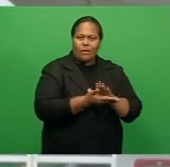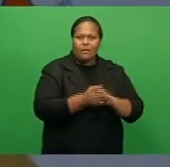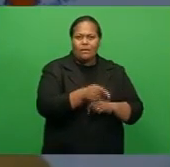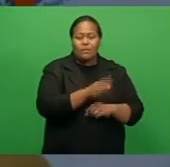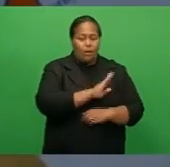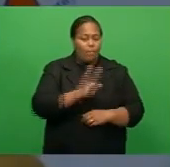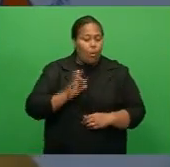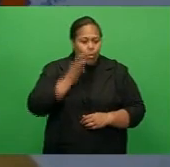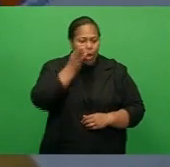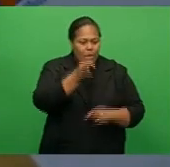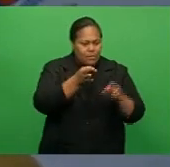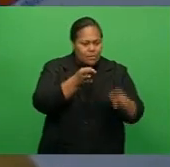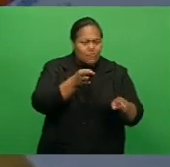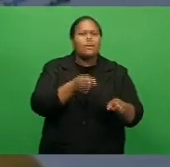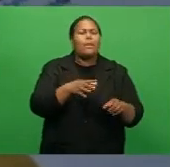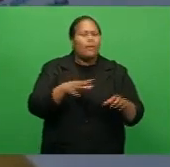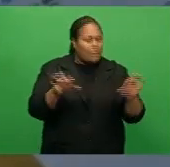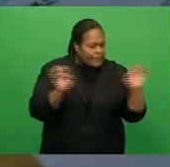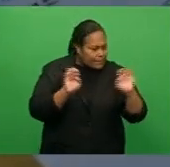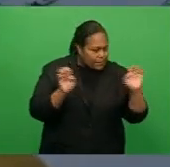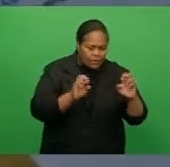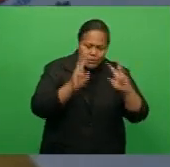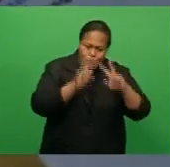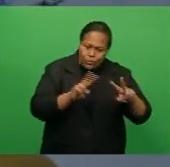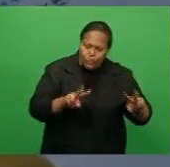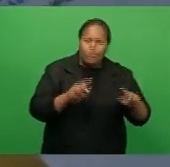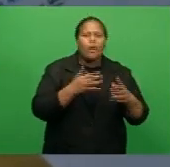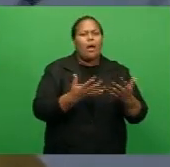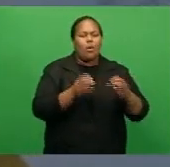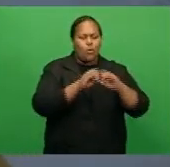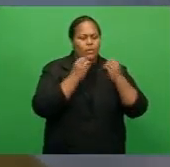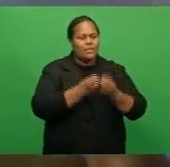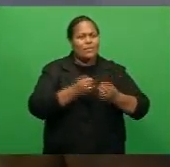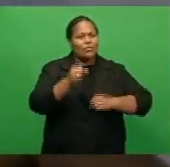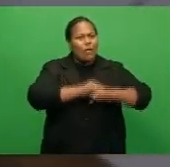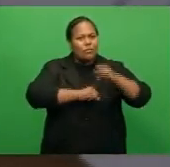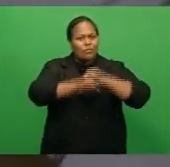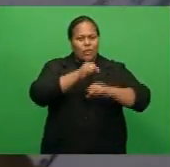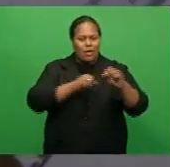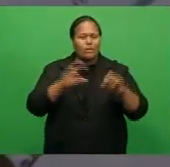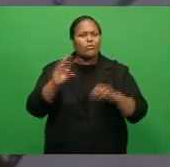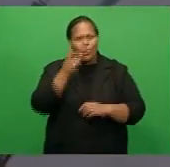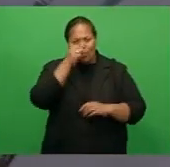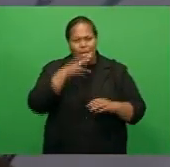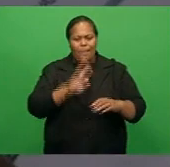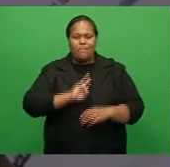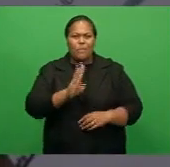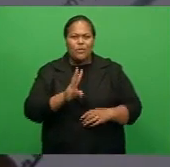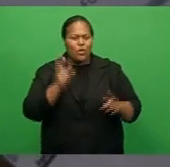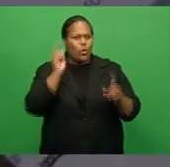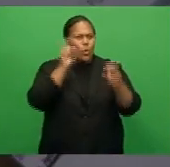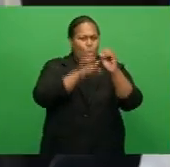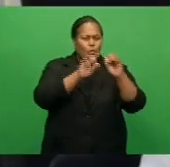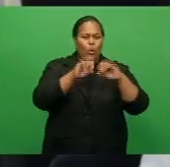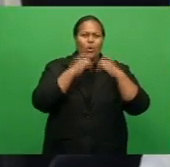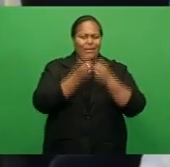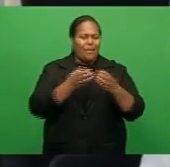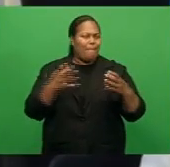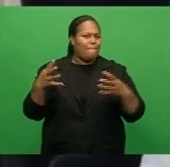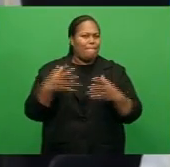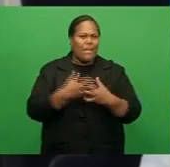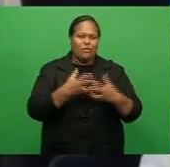asked to urgently look at the authority's organization structure to realign it with the mission and goals of the organization. Approval